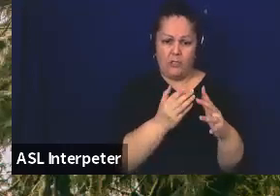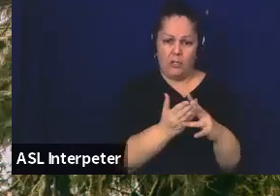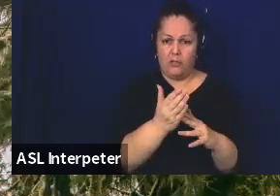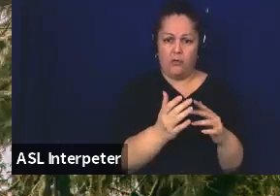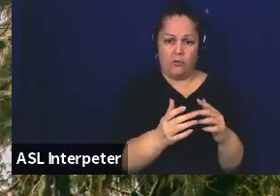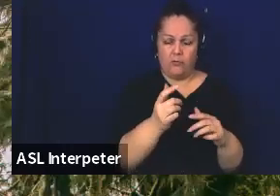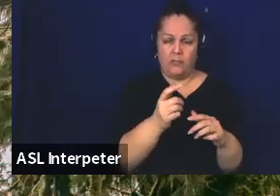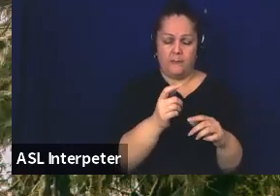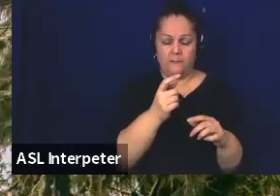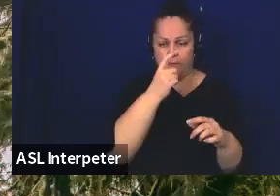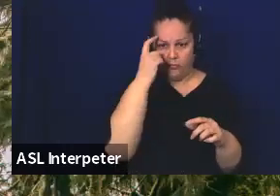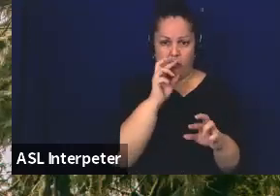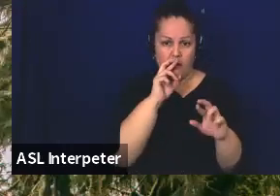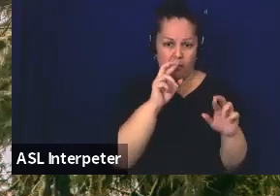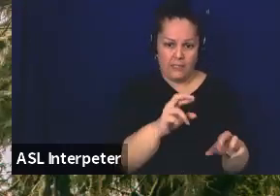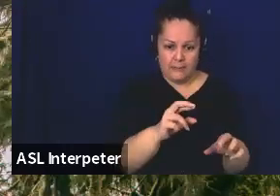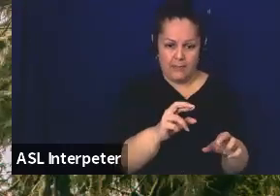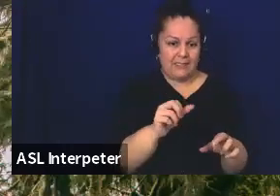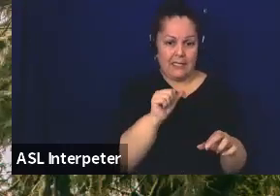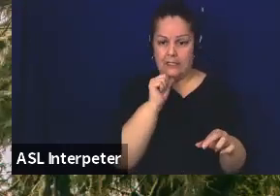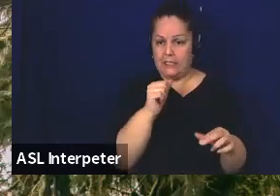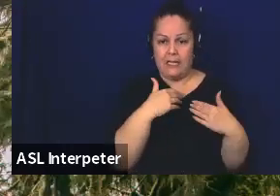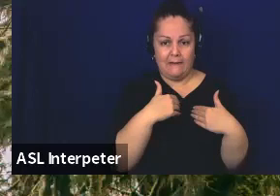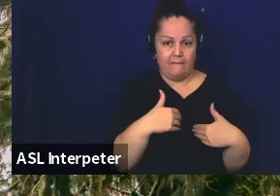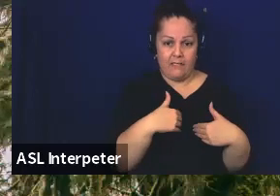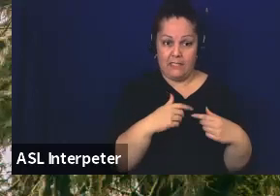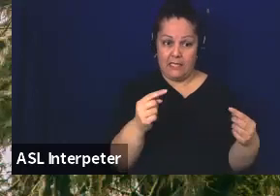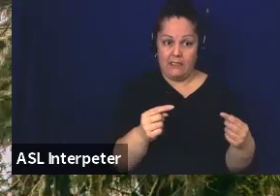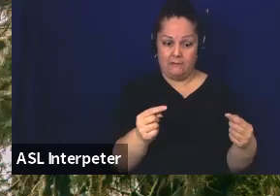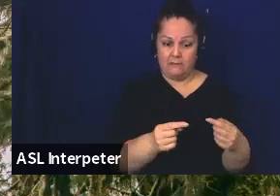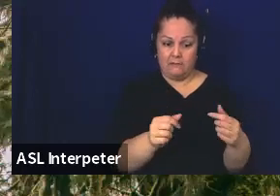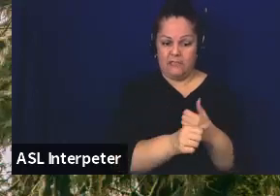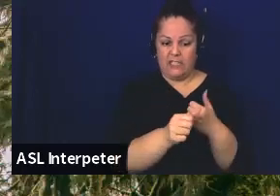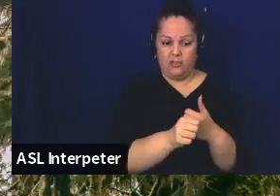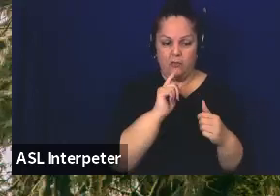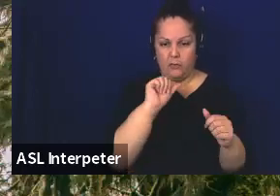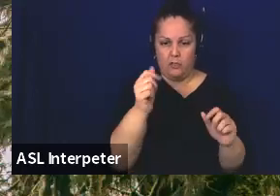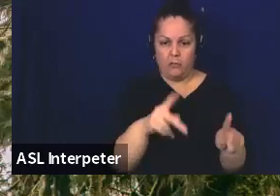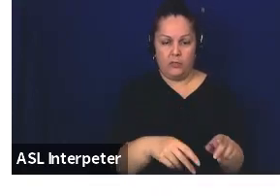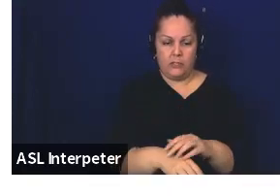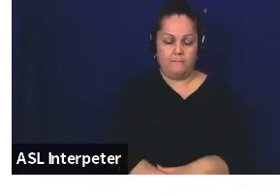trauma response and they are not in physical danger from someone else?